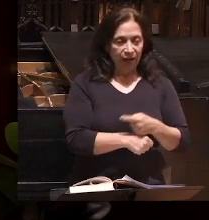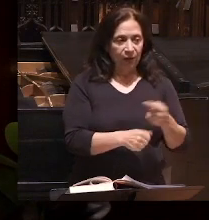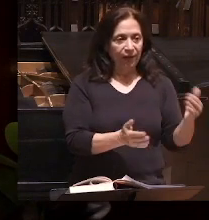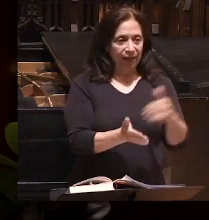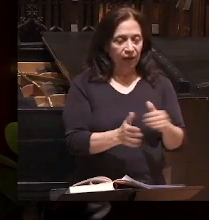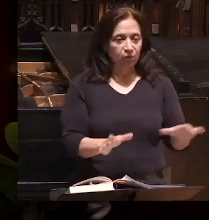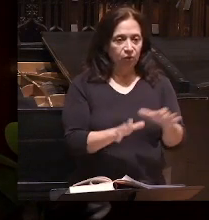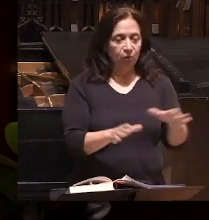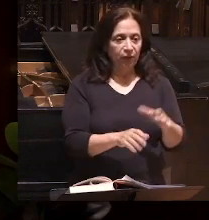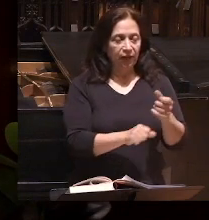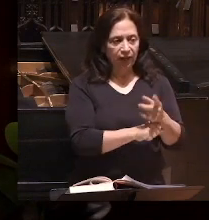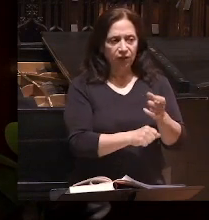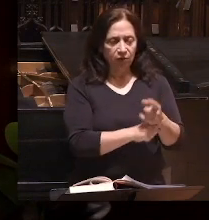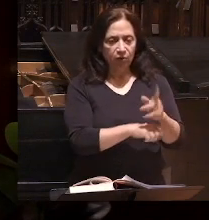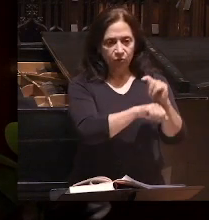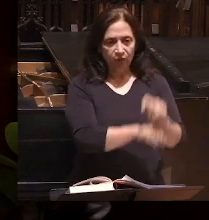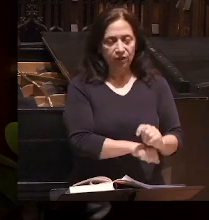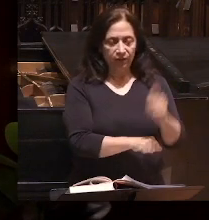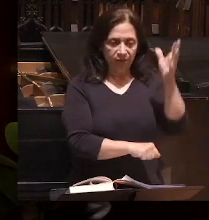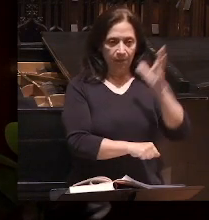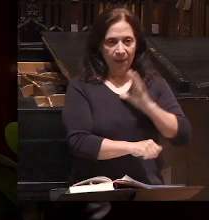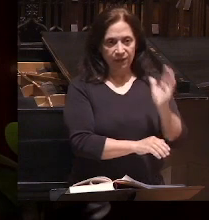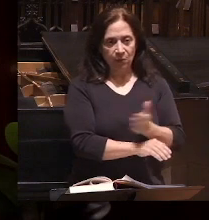our annual tradition of having a men's choir.